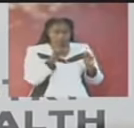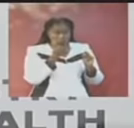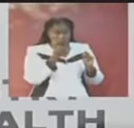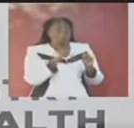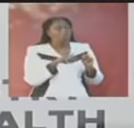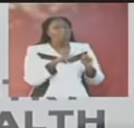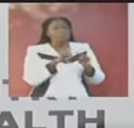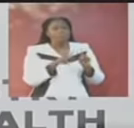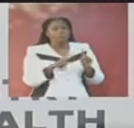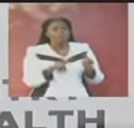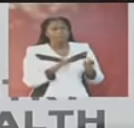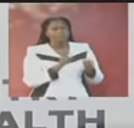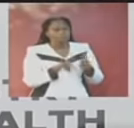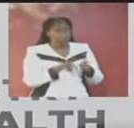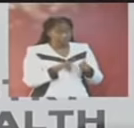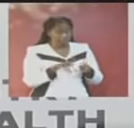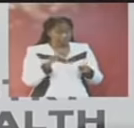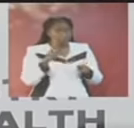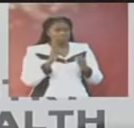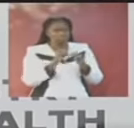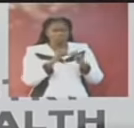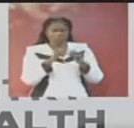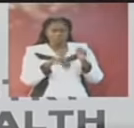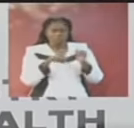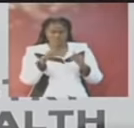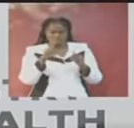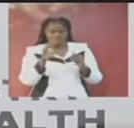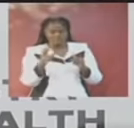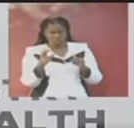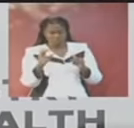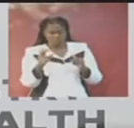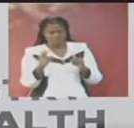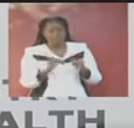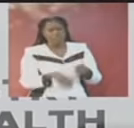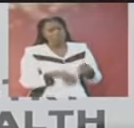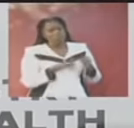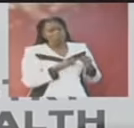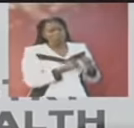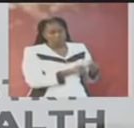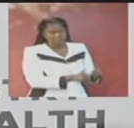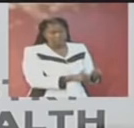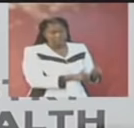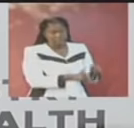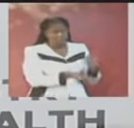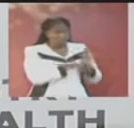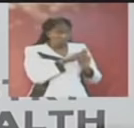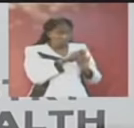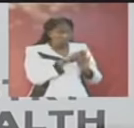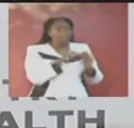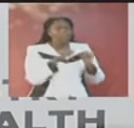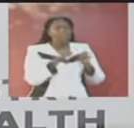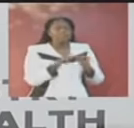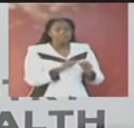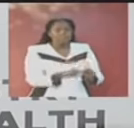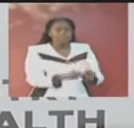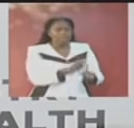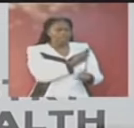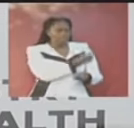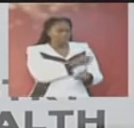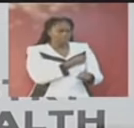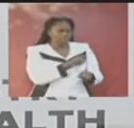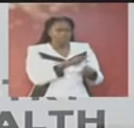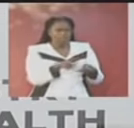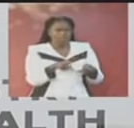79 persons from New York City were repatriated to Trinidad and Tobago. We have an additional 2